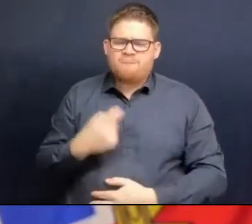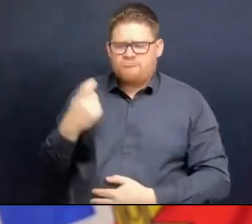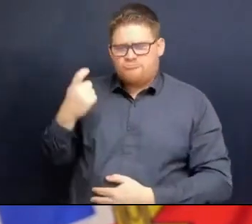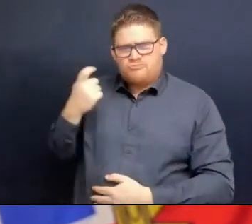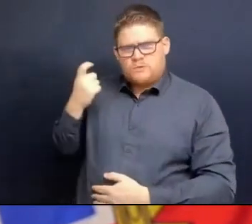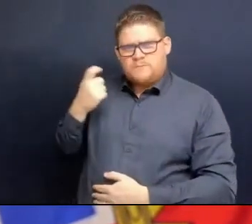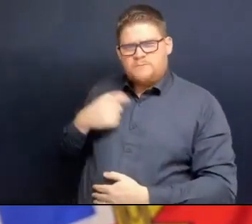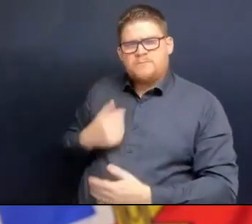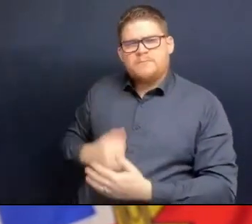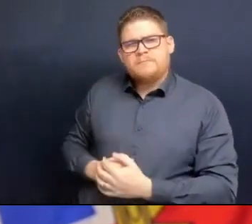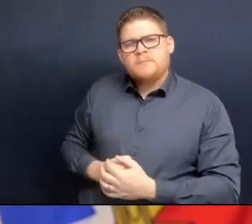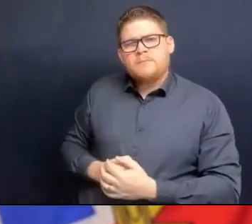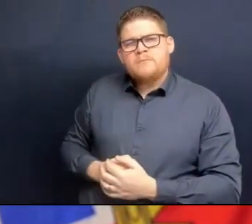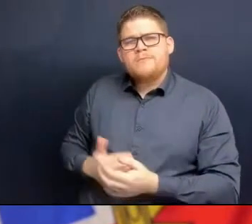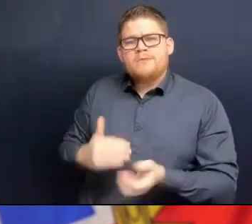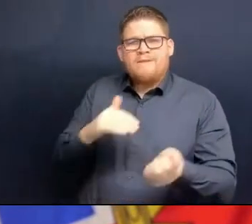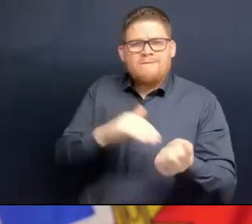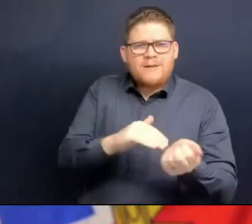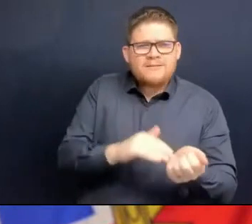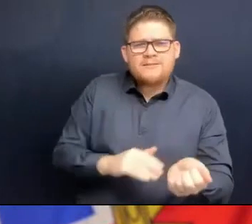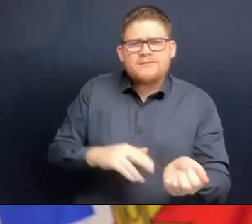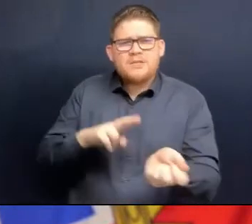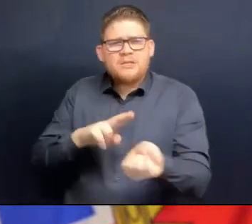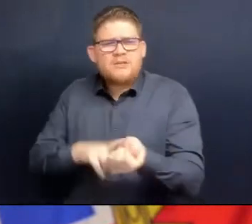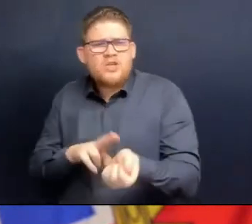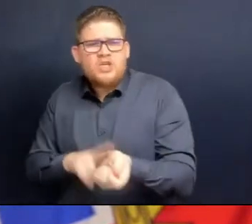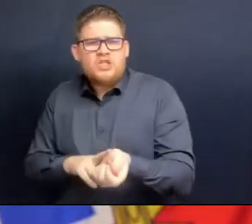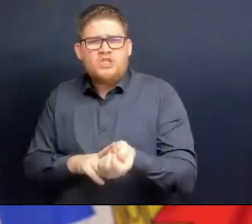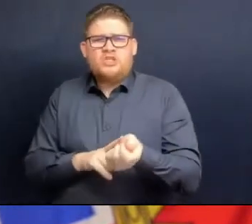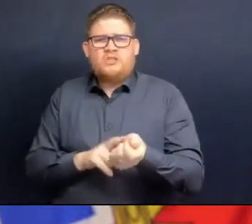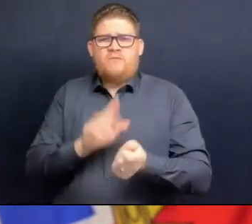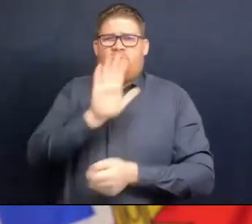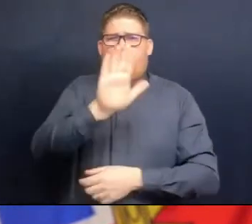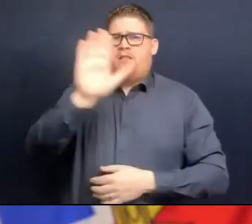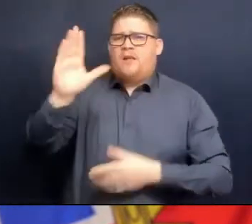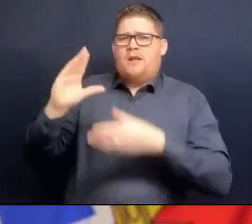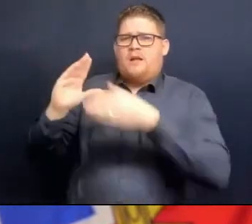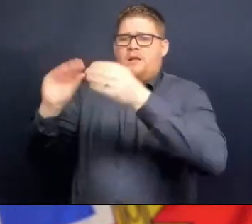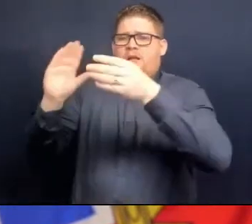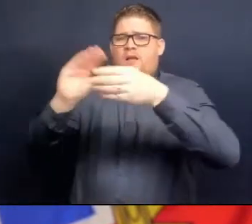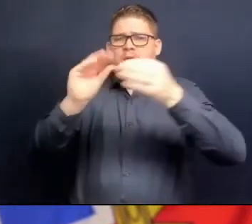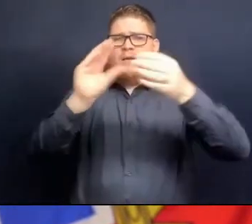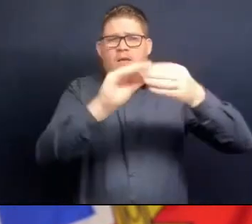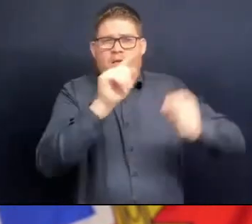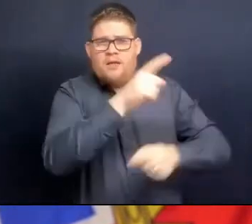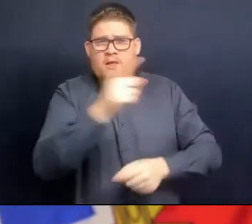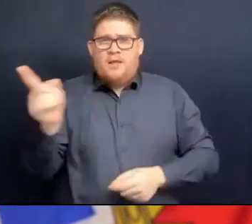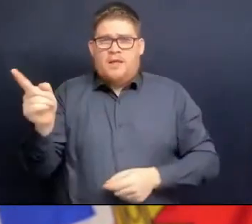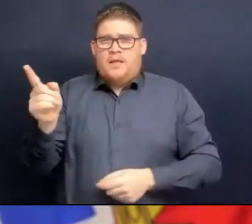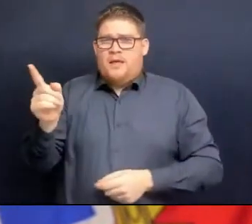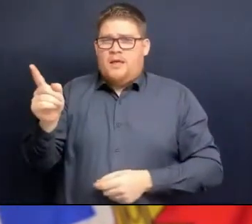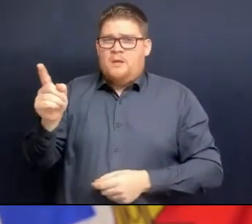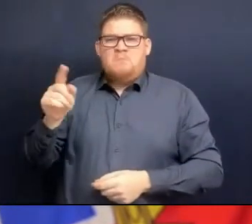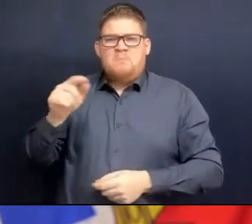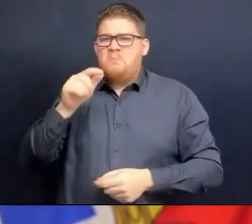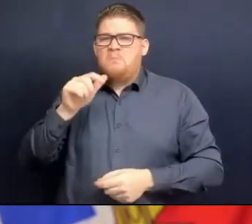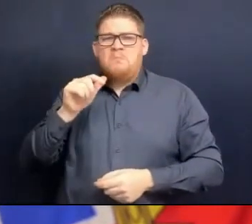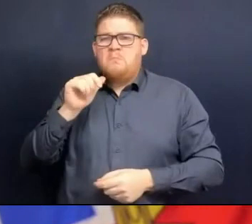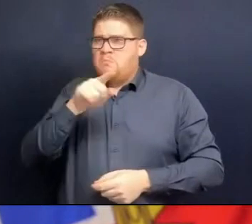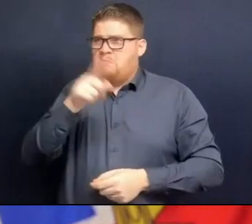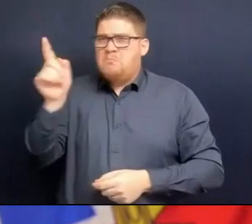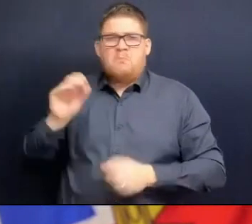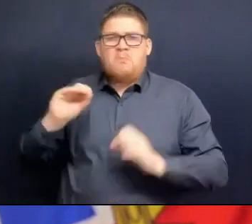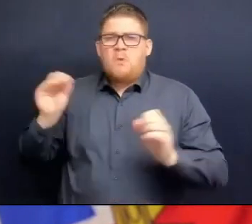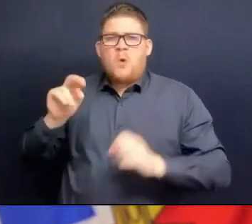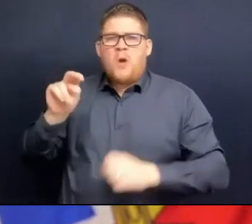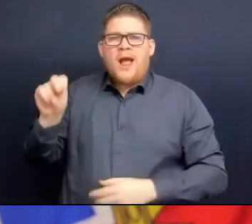have expressed that they've been denied access to N95s, people entering hospital are told not to wear their N95 and are given the